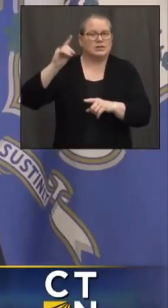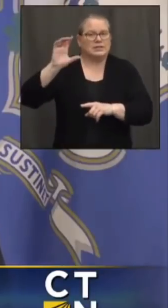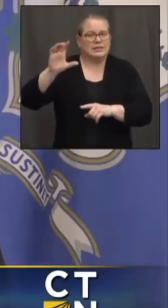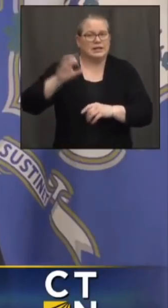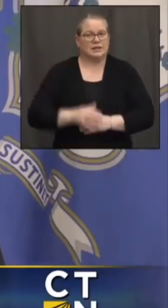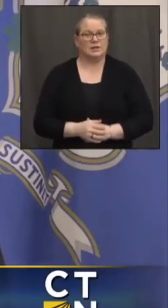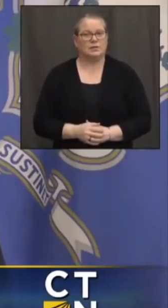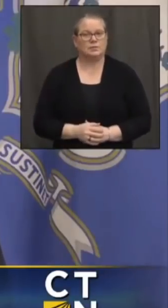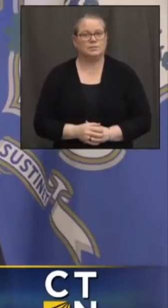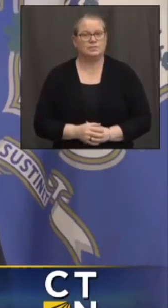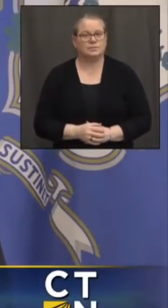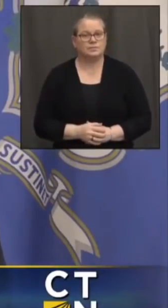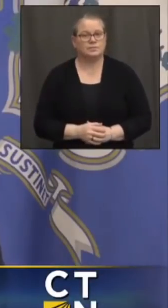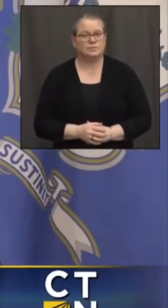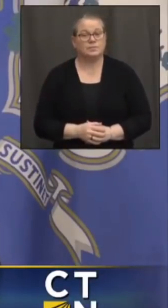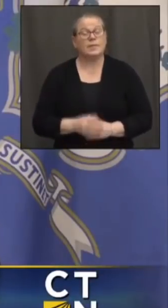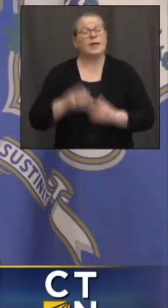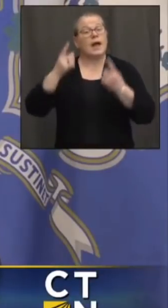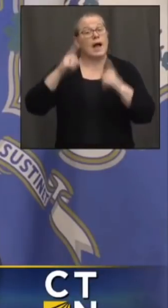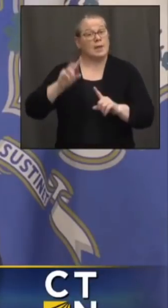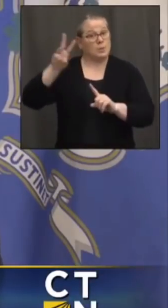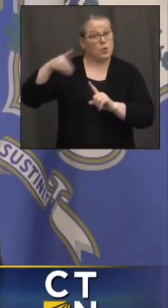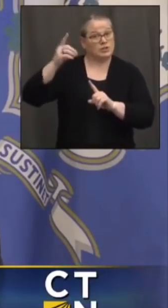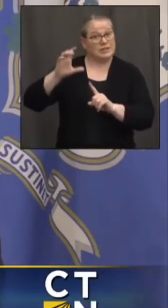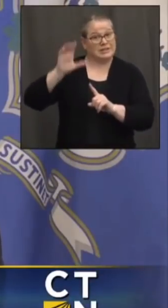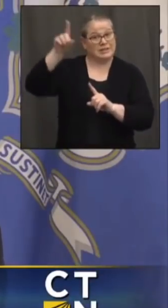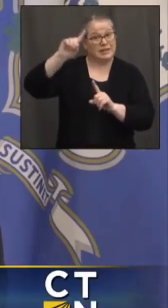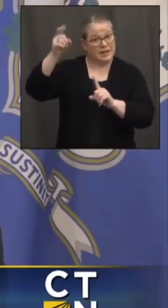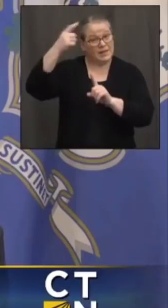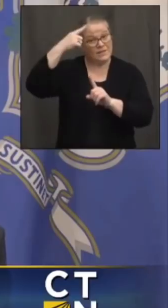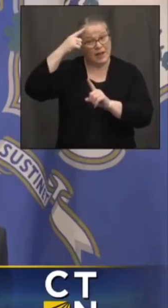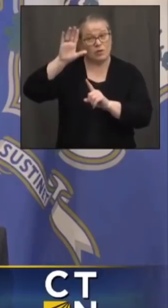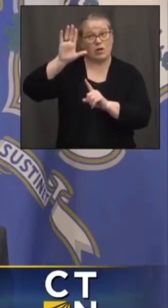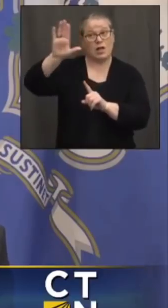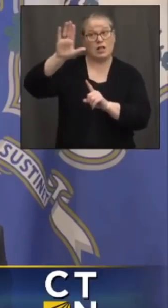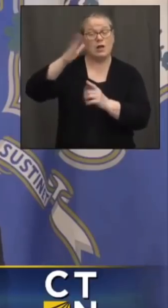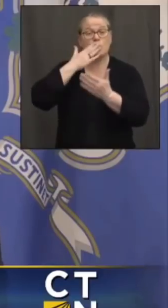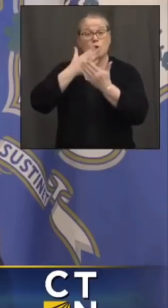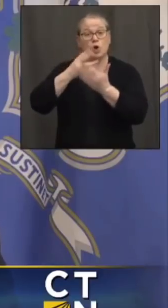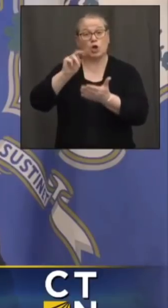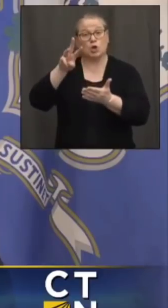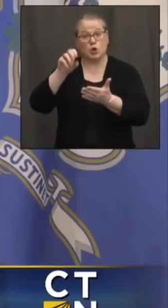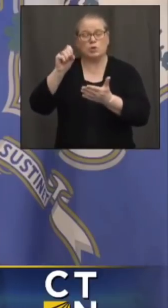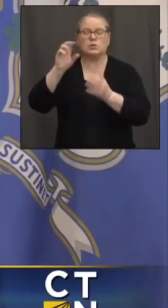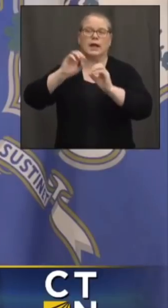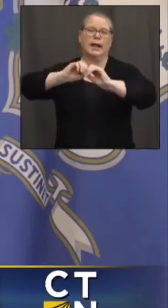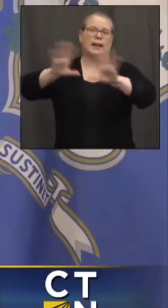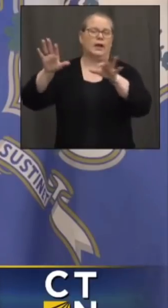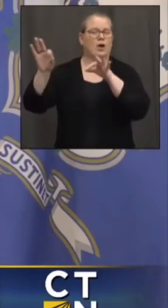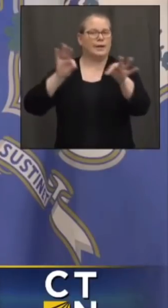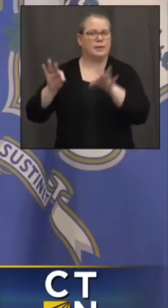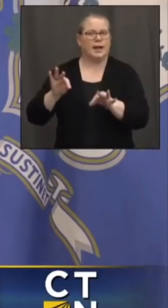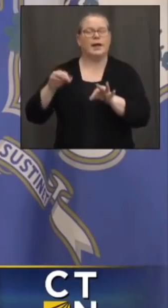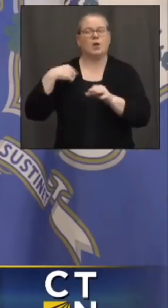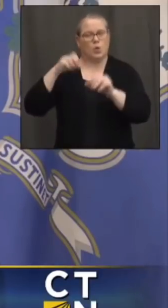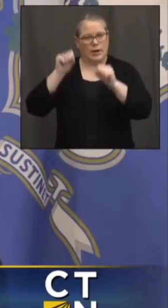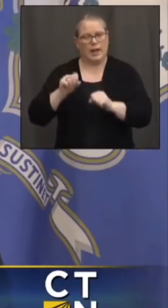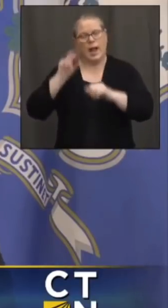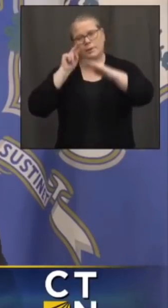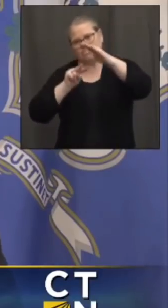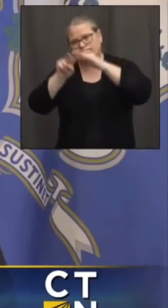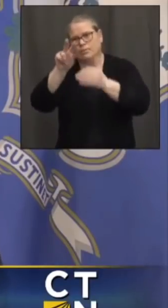The good news on supply out of Washington is, some clarity so we can think out 3 weeks in advance. You've heard Josh describe